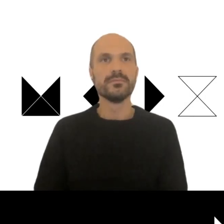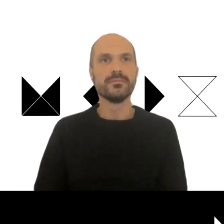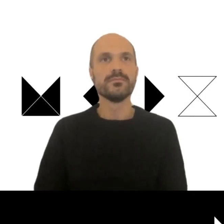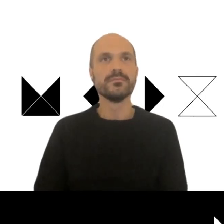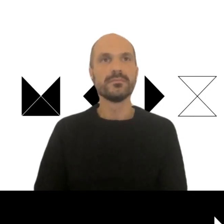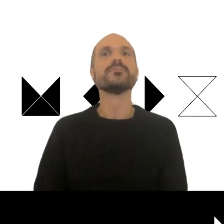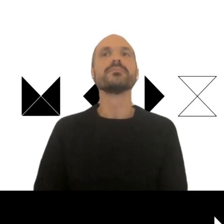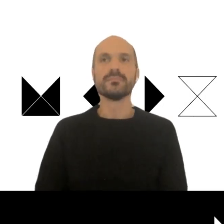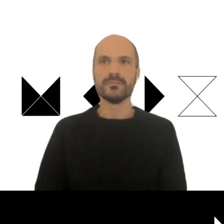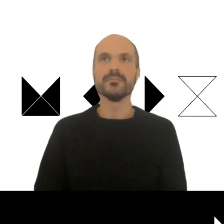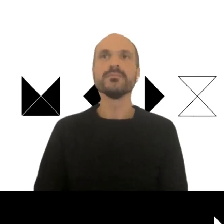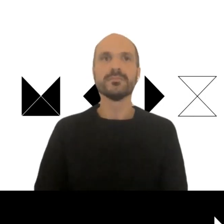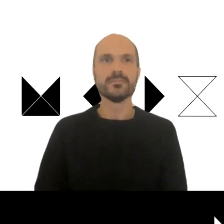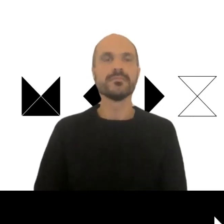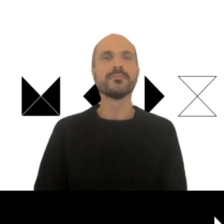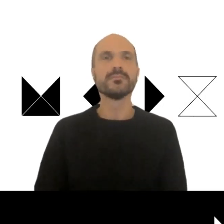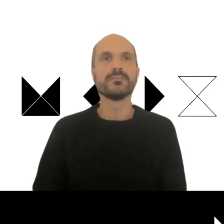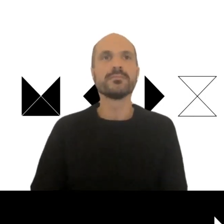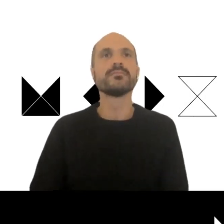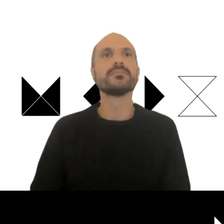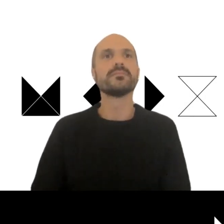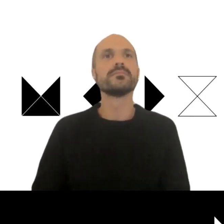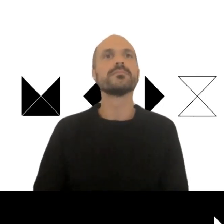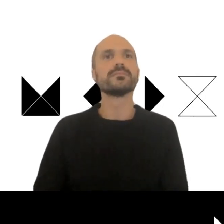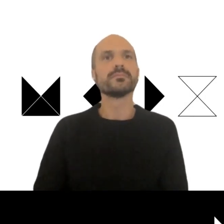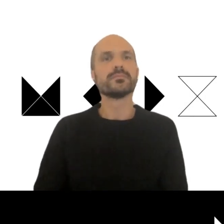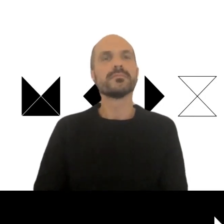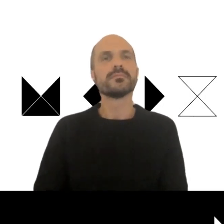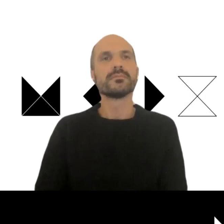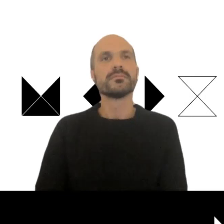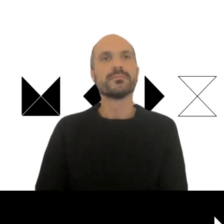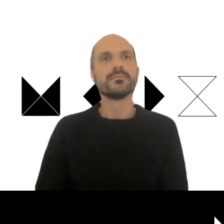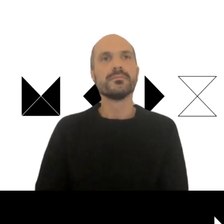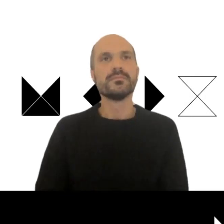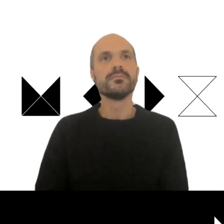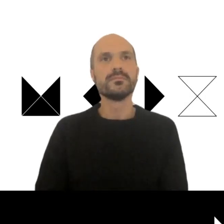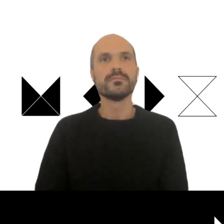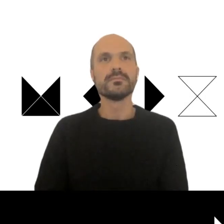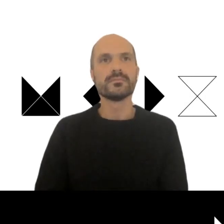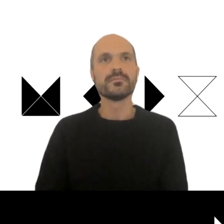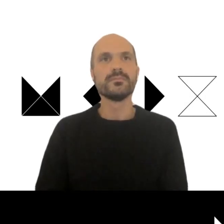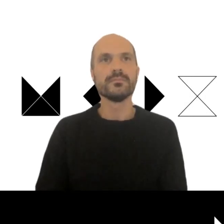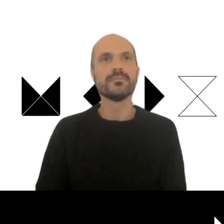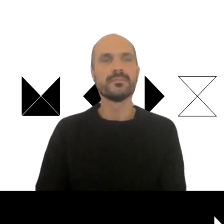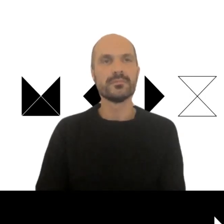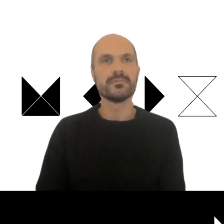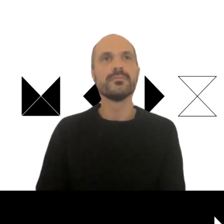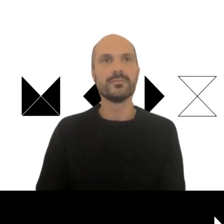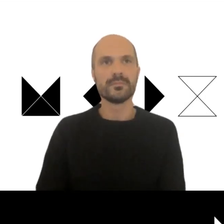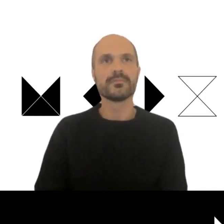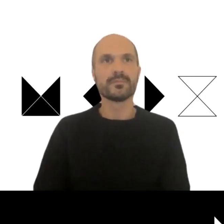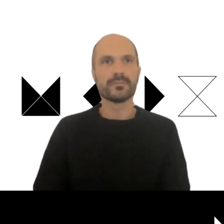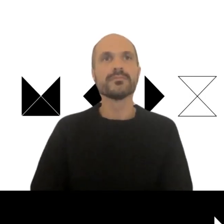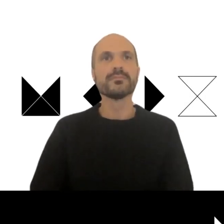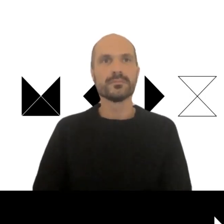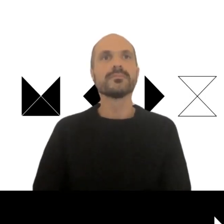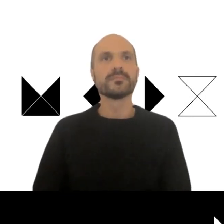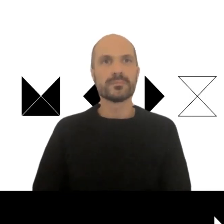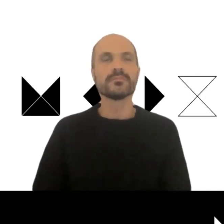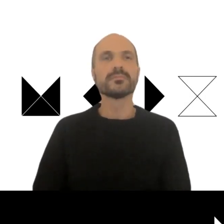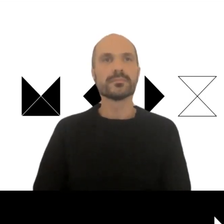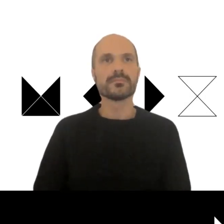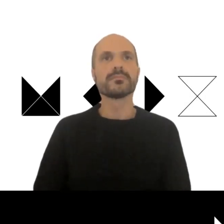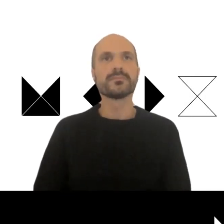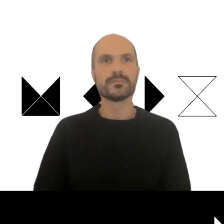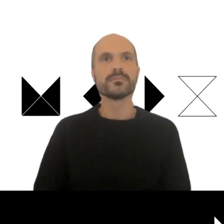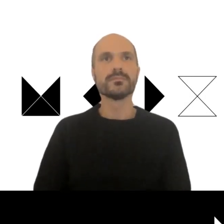lack of knowledge, and also when you're used to do one thing in a special way, it's very easy to